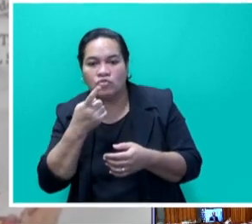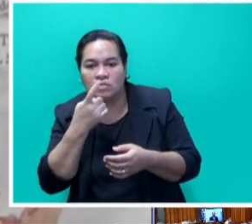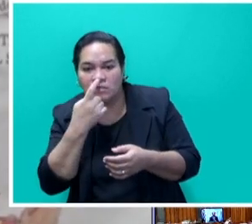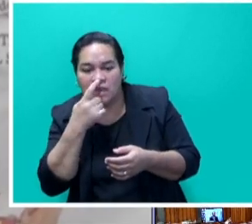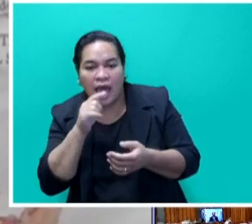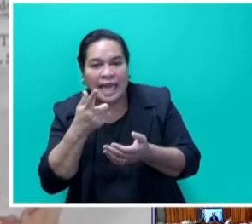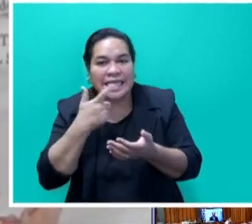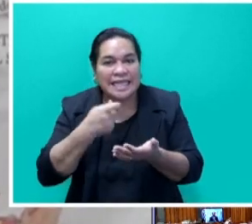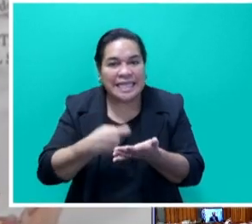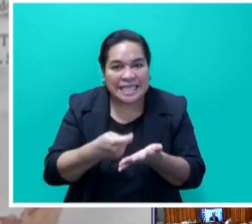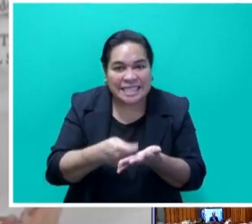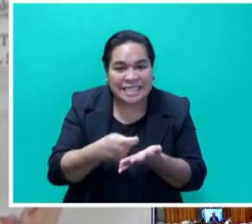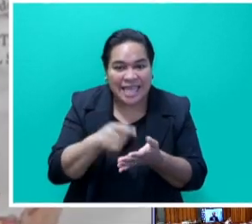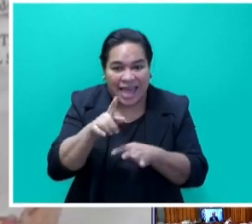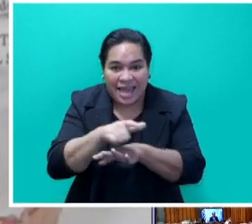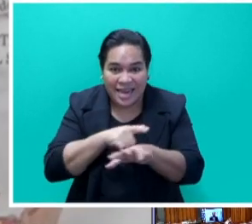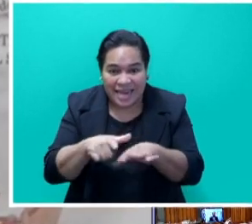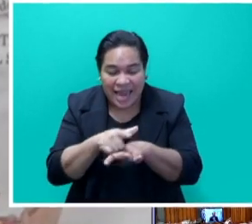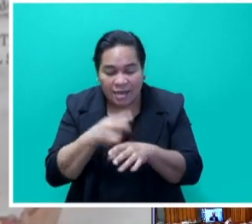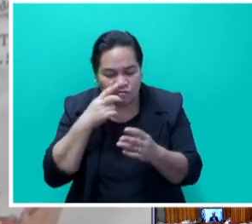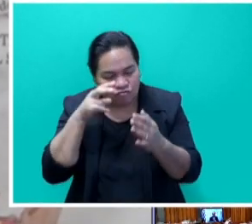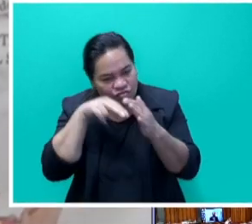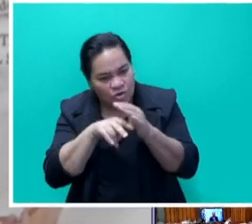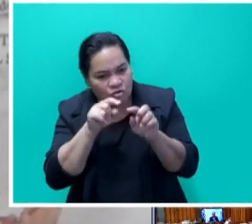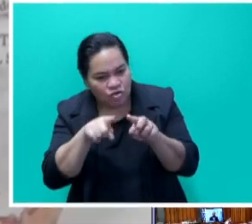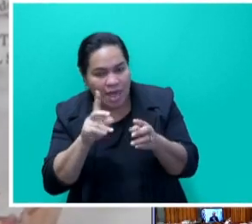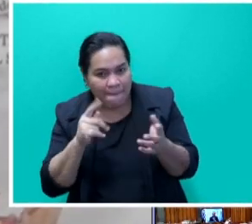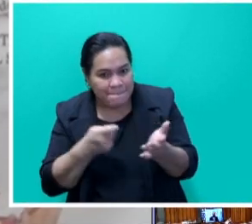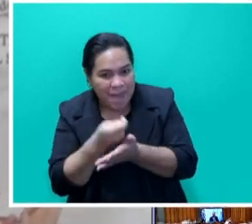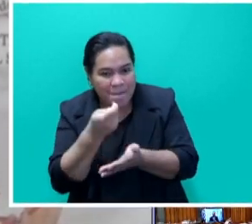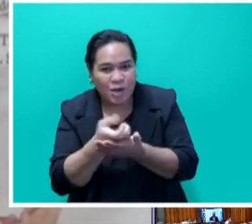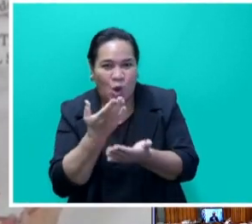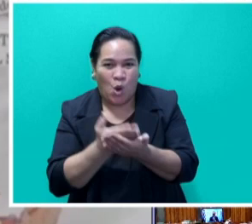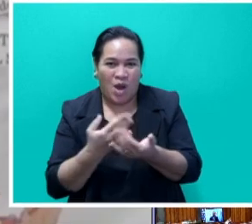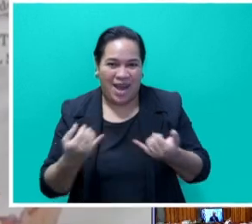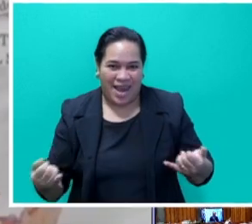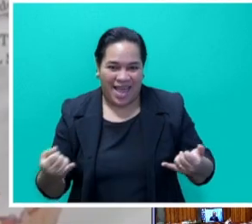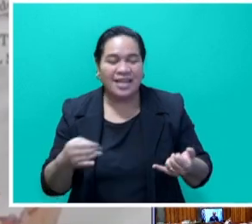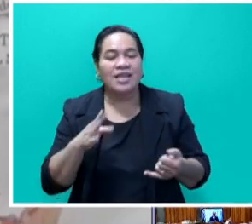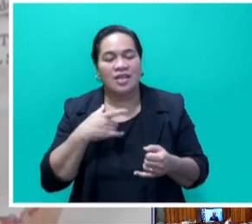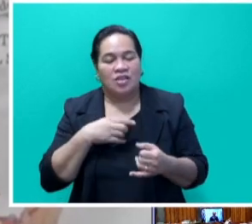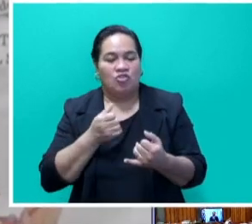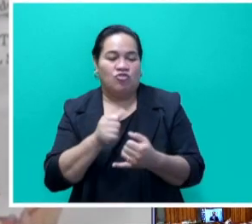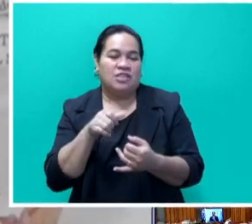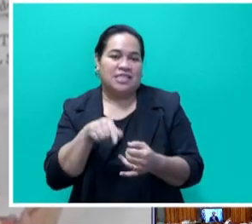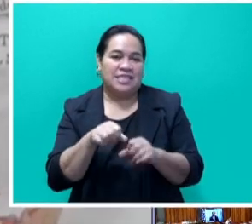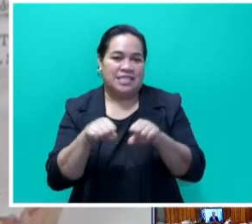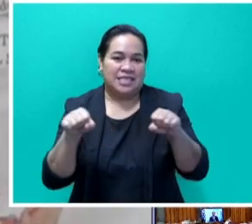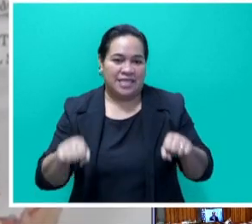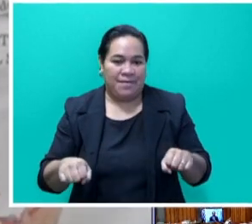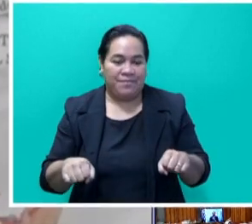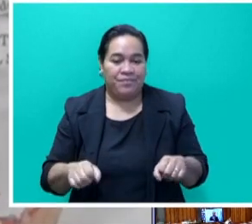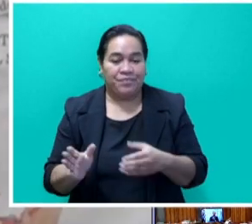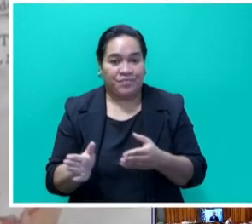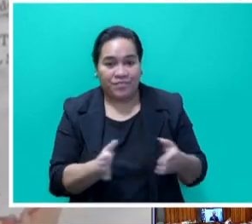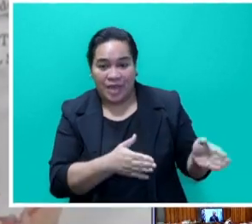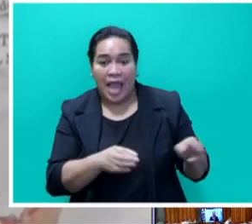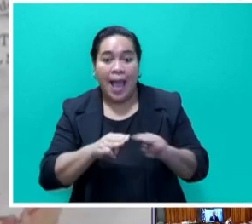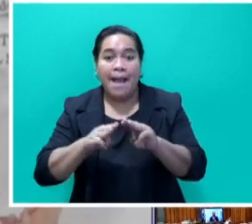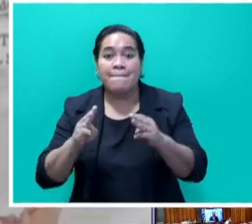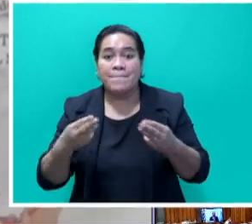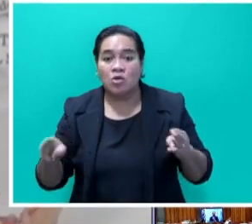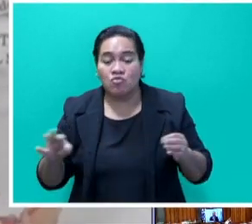lease details, the rental statements, and payment online through the systems that we have. Our Mineral Resources Department has